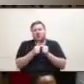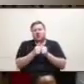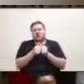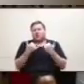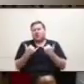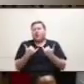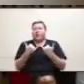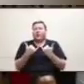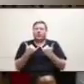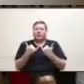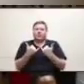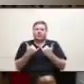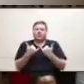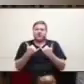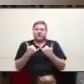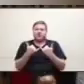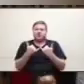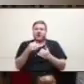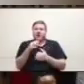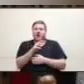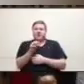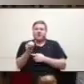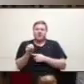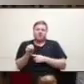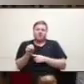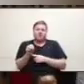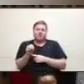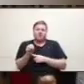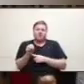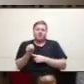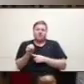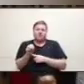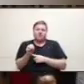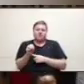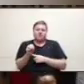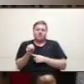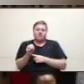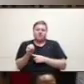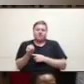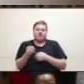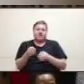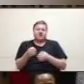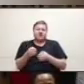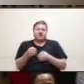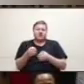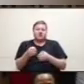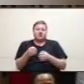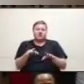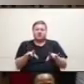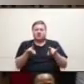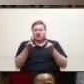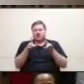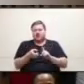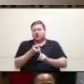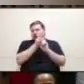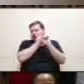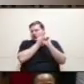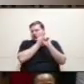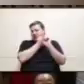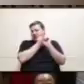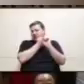Currently, the substantive is under precautionary suspension. Thank